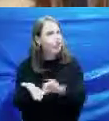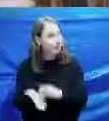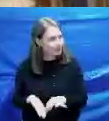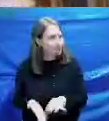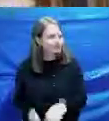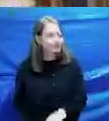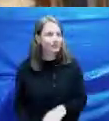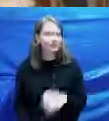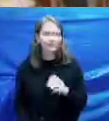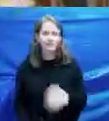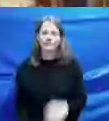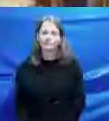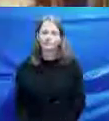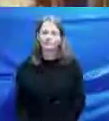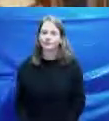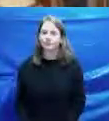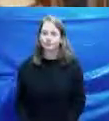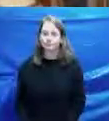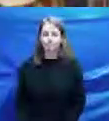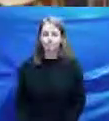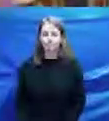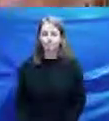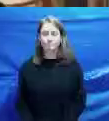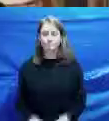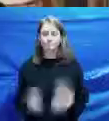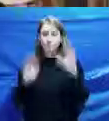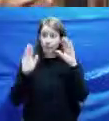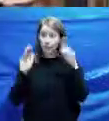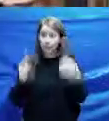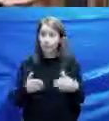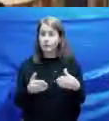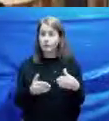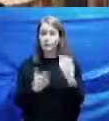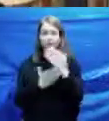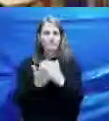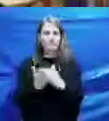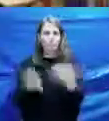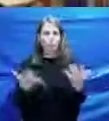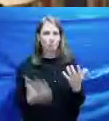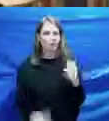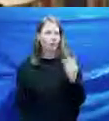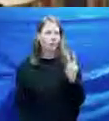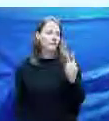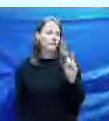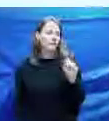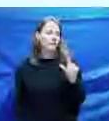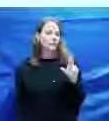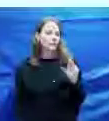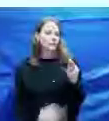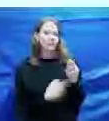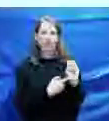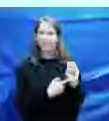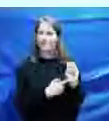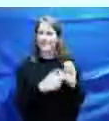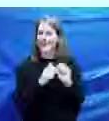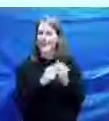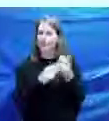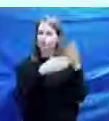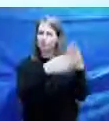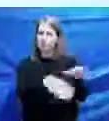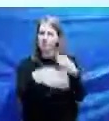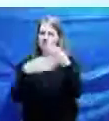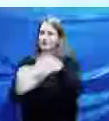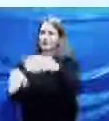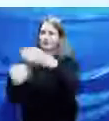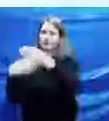for this lesson really was looking at, if we have a volume, how can we break it down into a length, a width, and a height to actually then